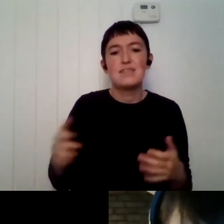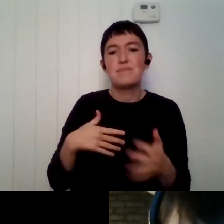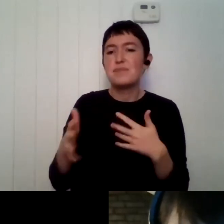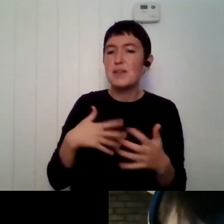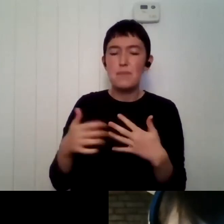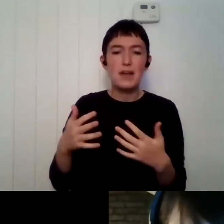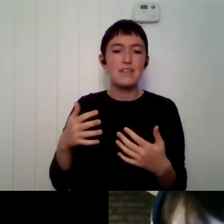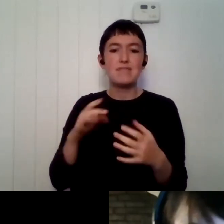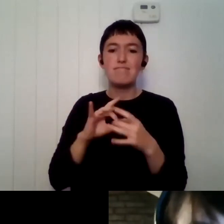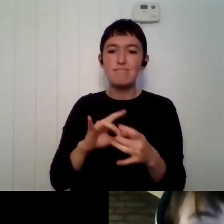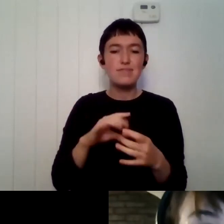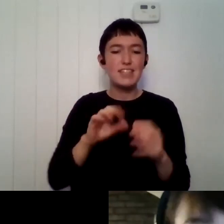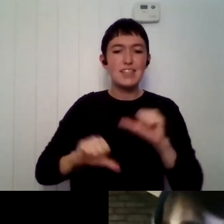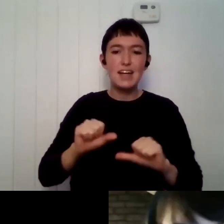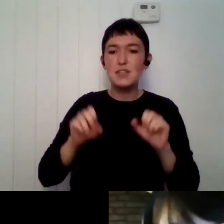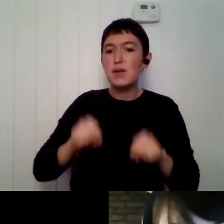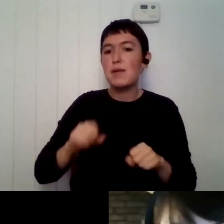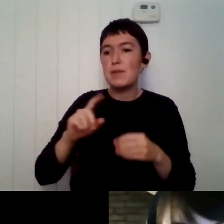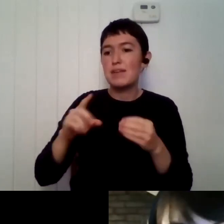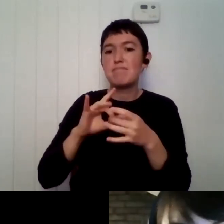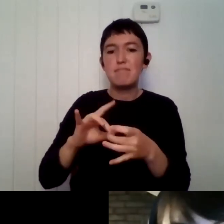about whatever you want. What do you tell them?